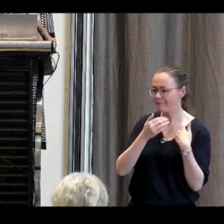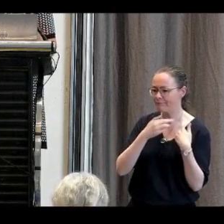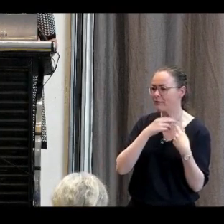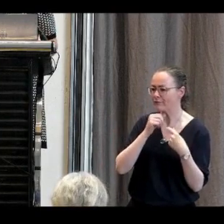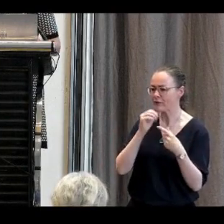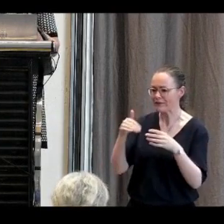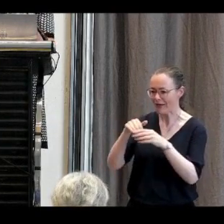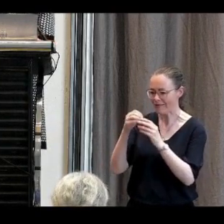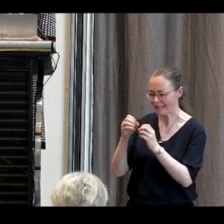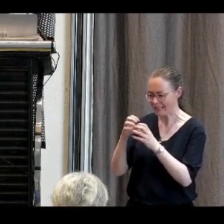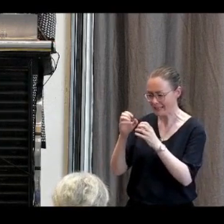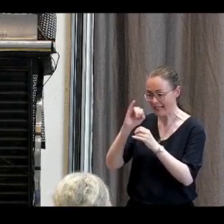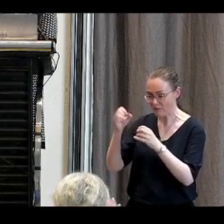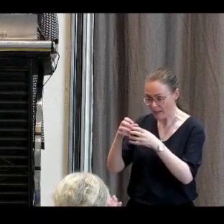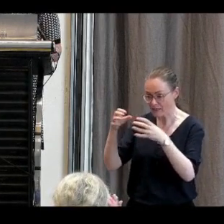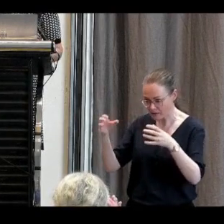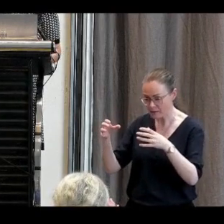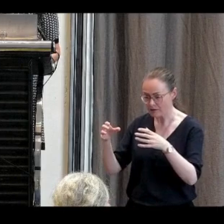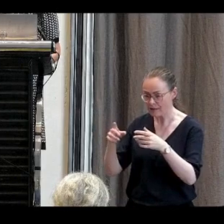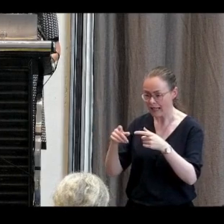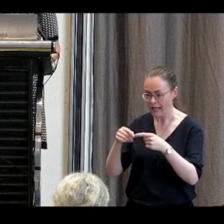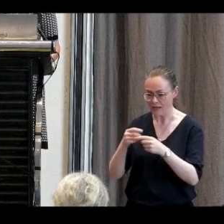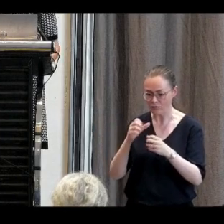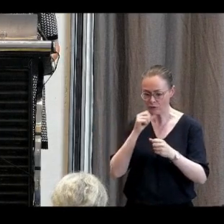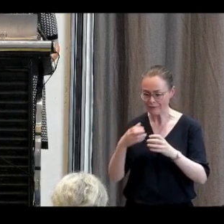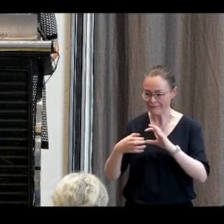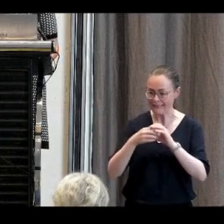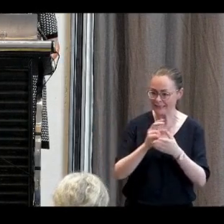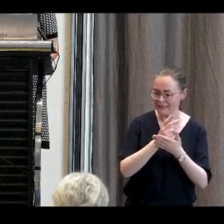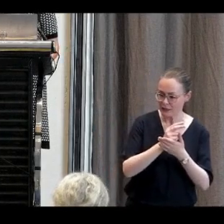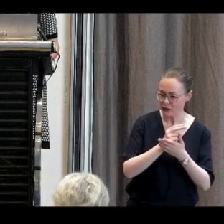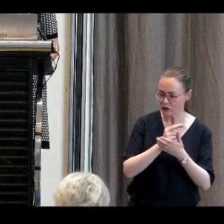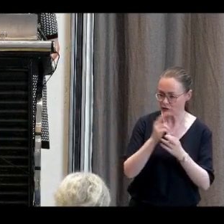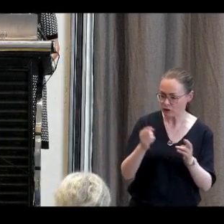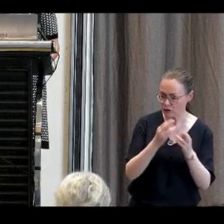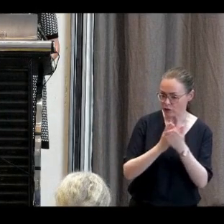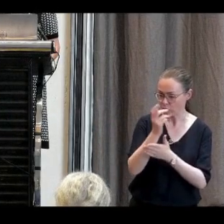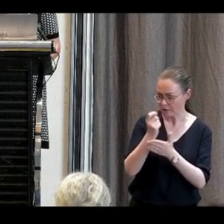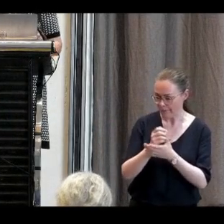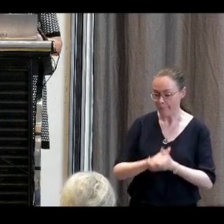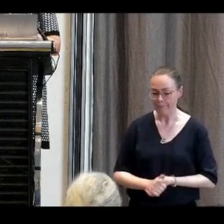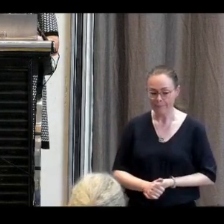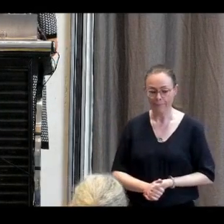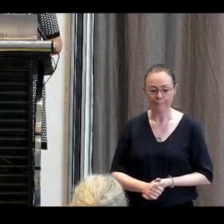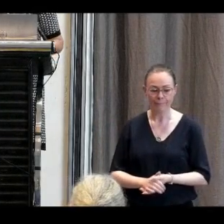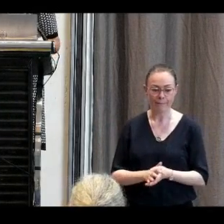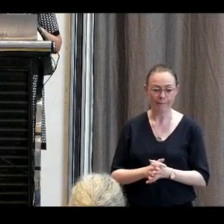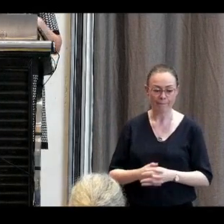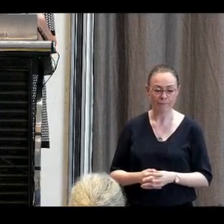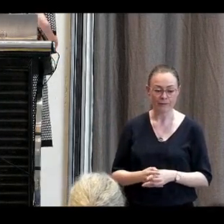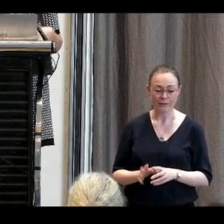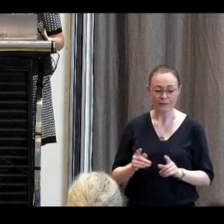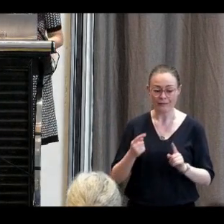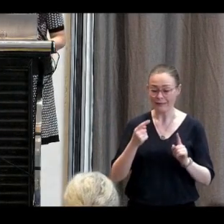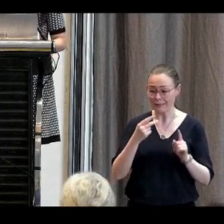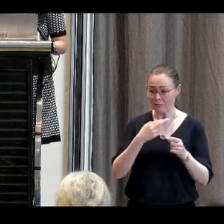in neuroinflammation and known to be involved in seizures recurrence over time. So this gives